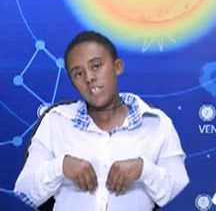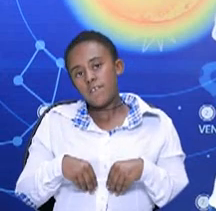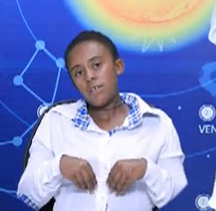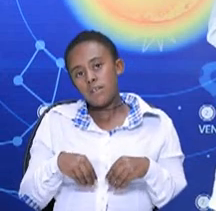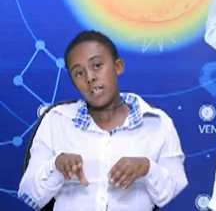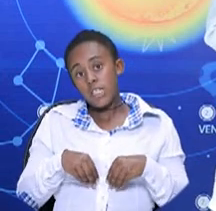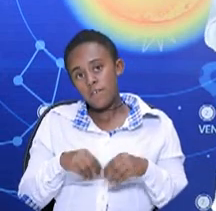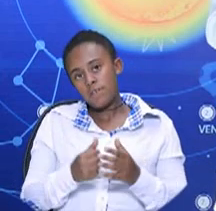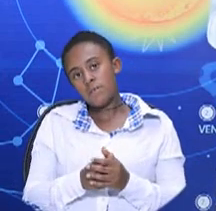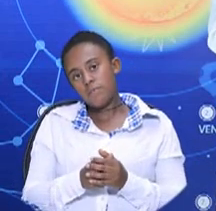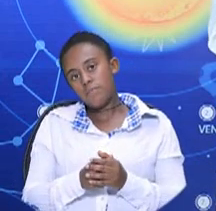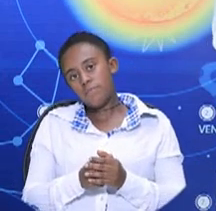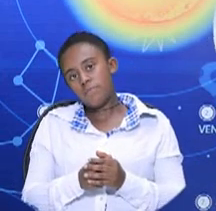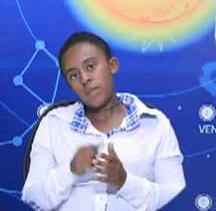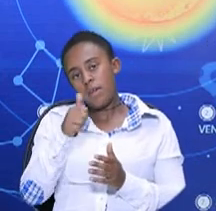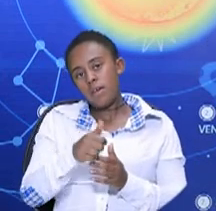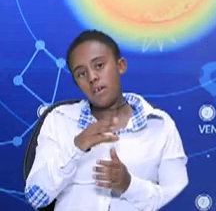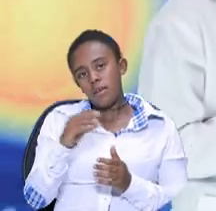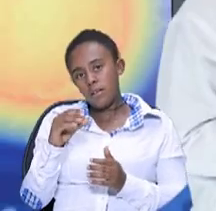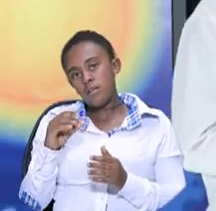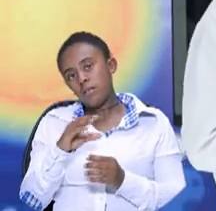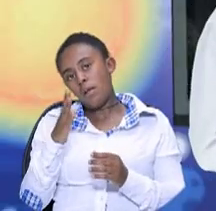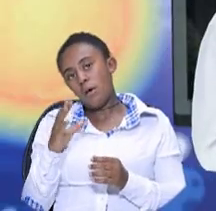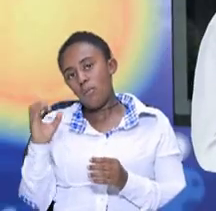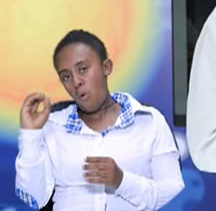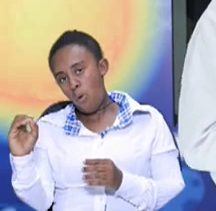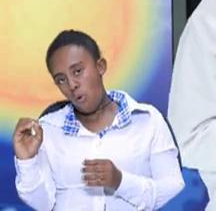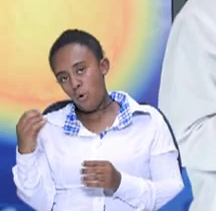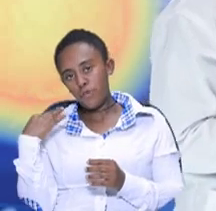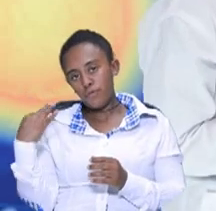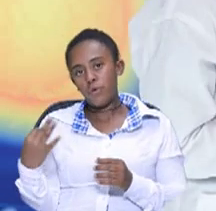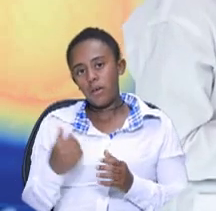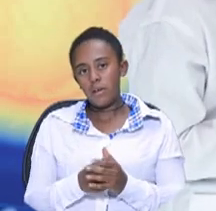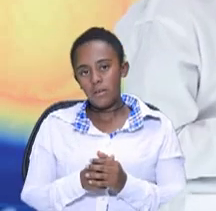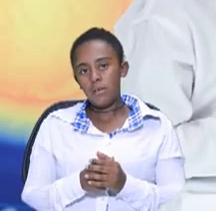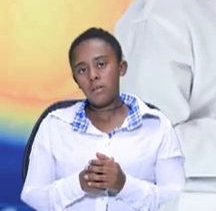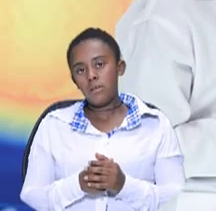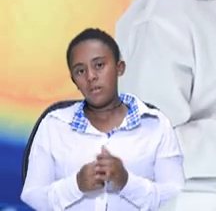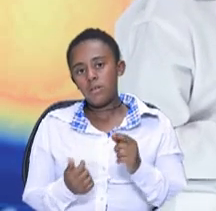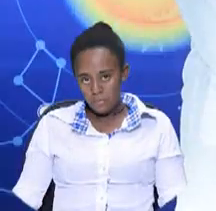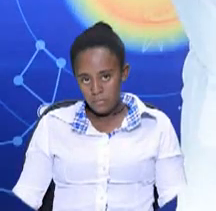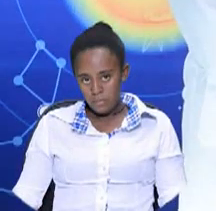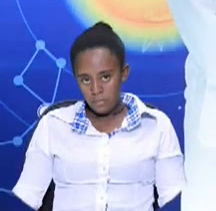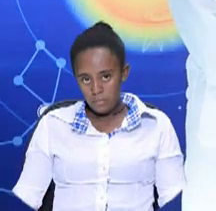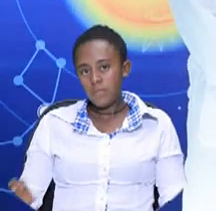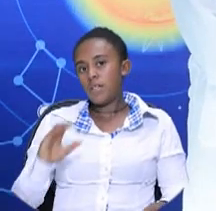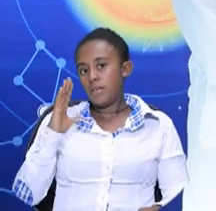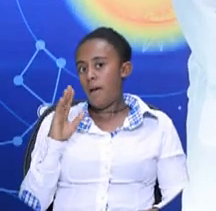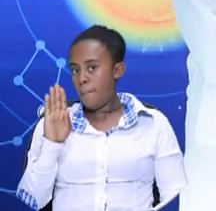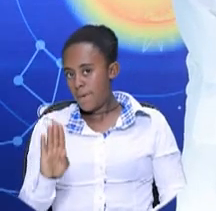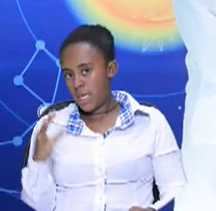type A and from type O individuals. And the second group, type